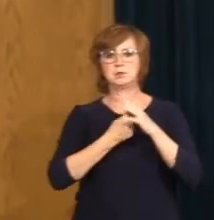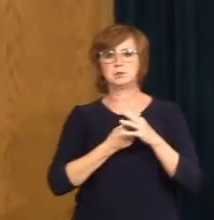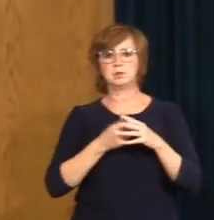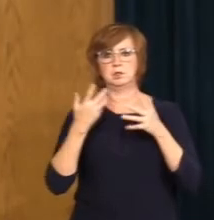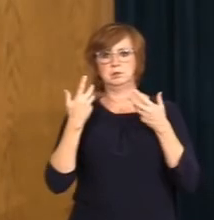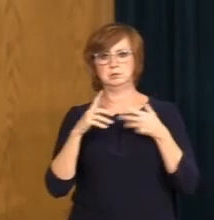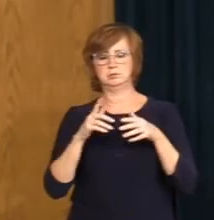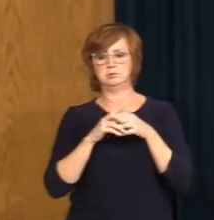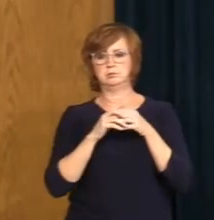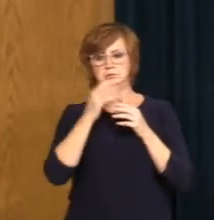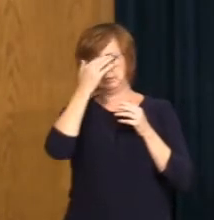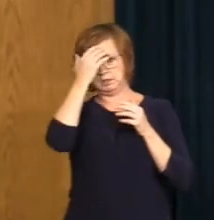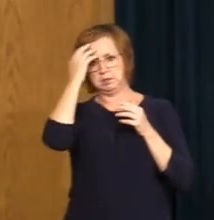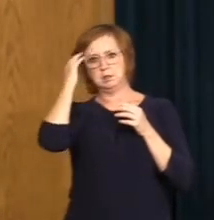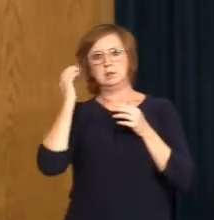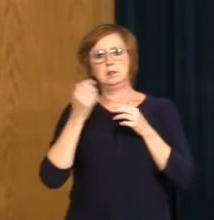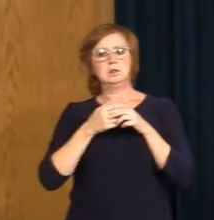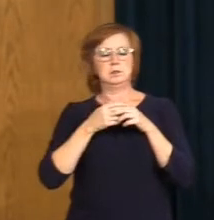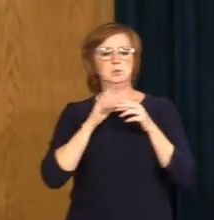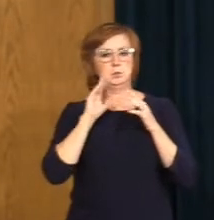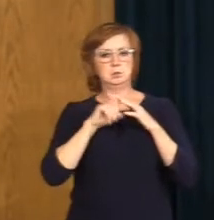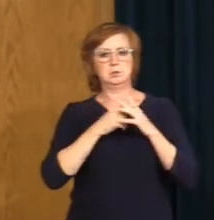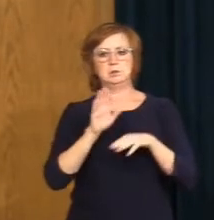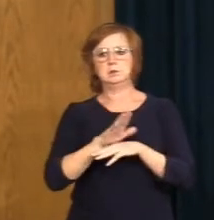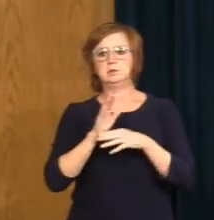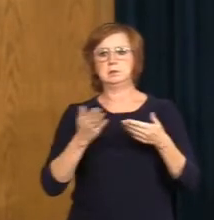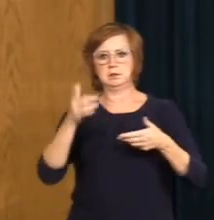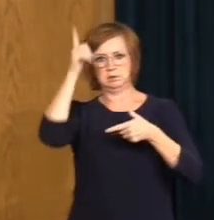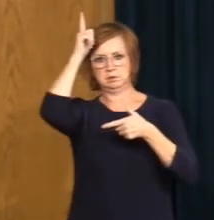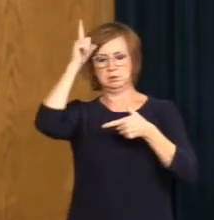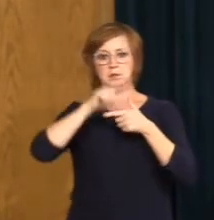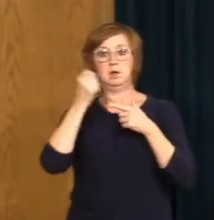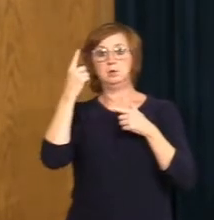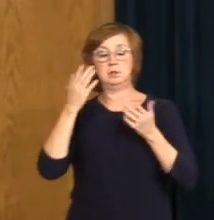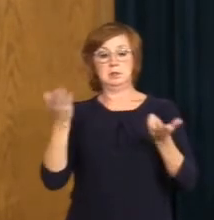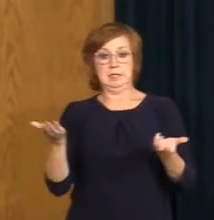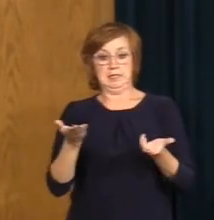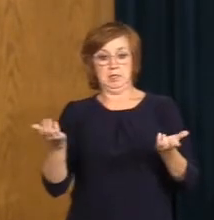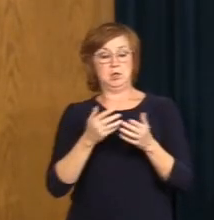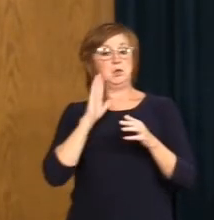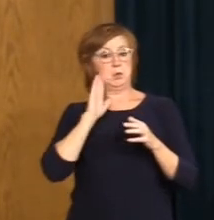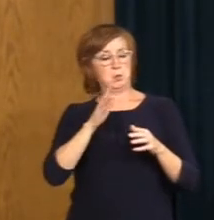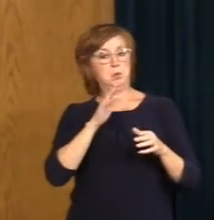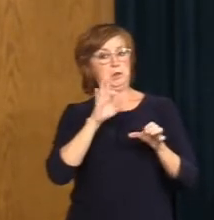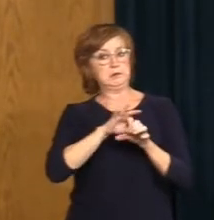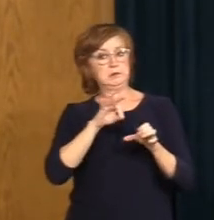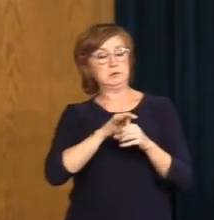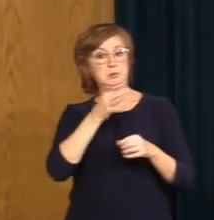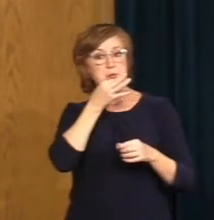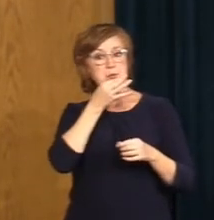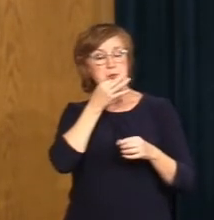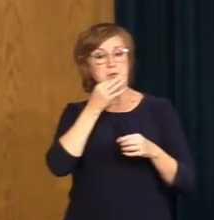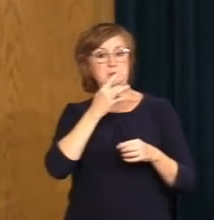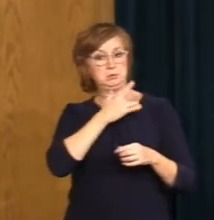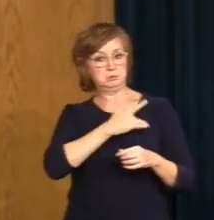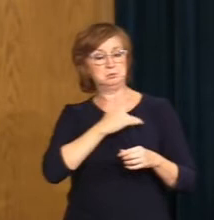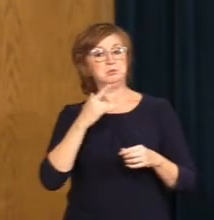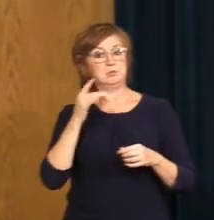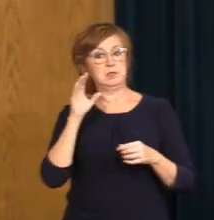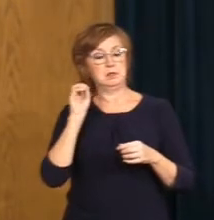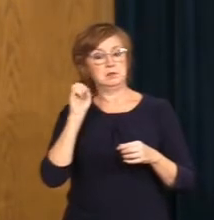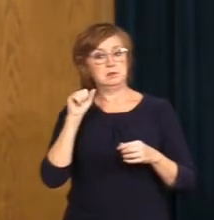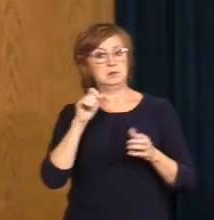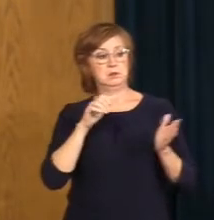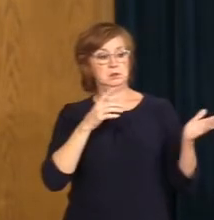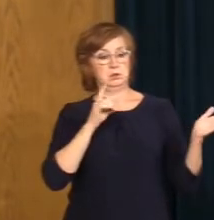Just a reminder quickly, we are in the election period here in the province of Saskatchewan. Of course, the Chief Medical Health